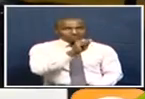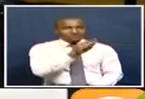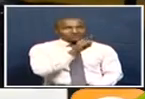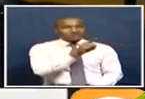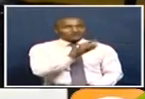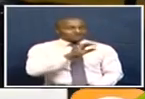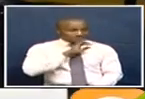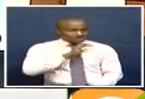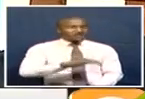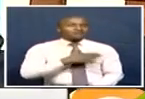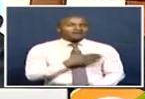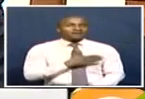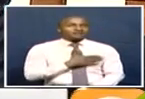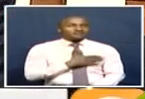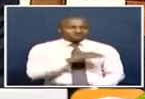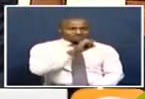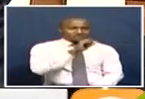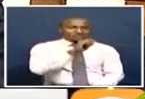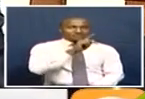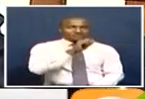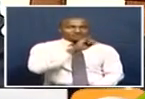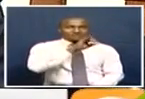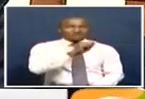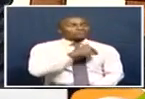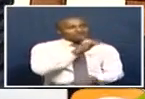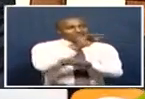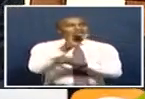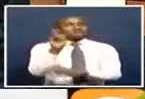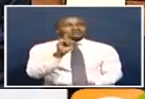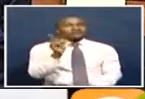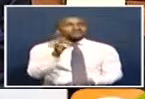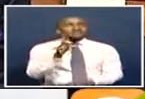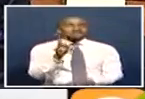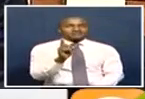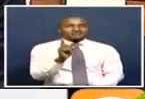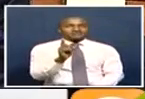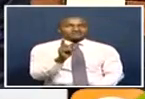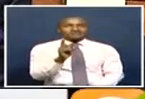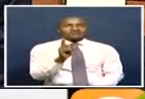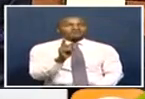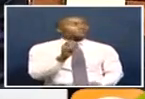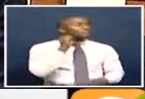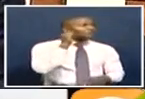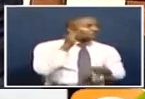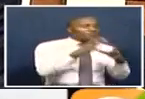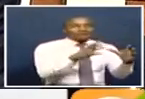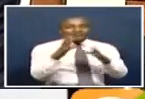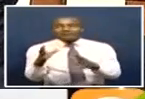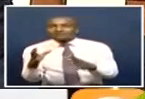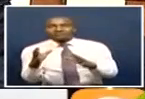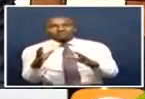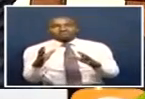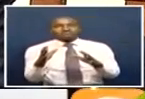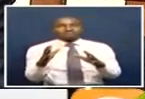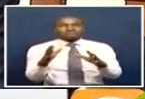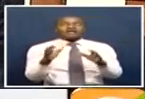son. Sakaja, I have appealed to Nairobians, irrespective of their political affiliation. If